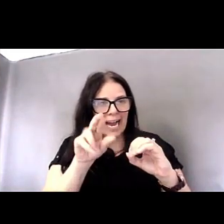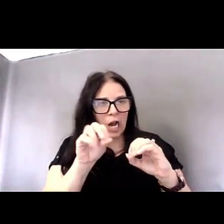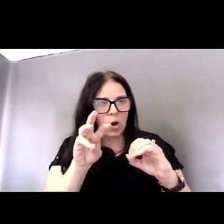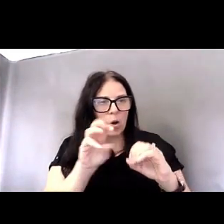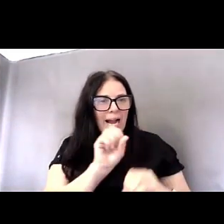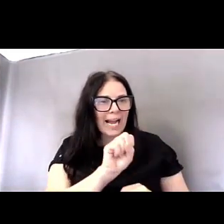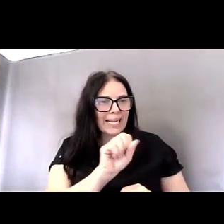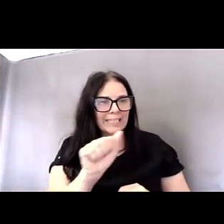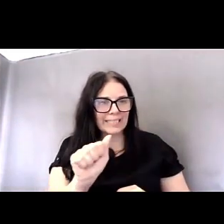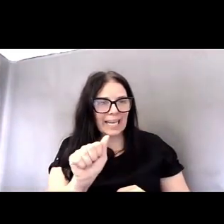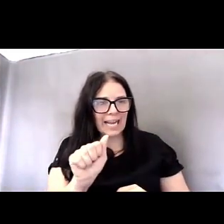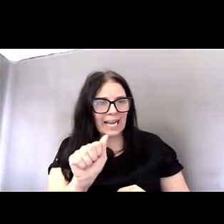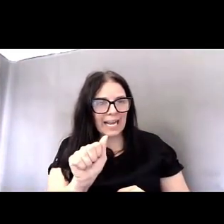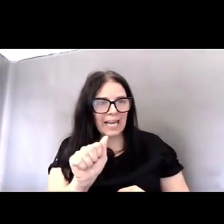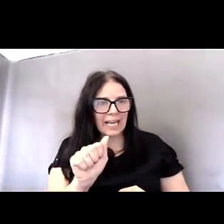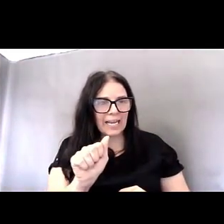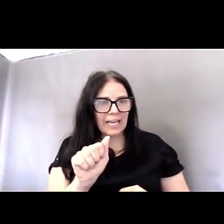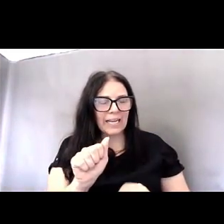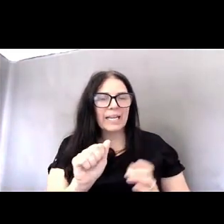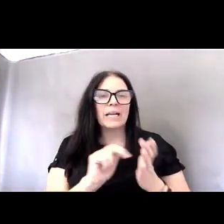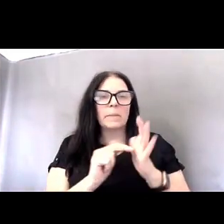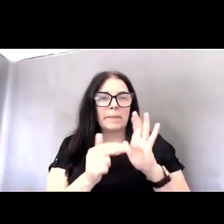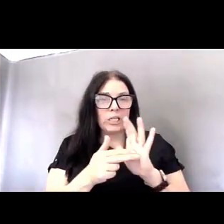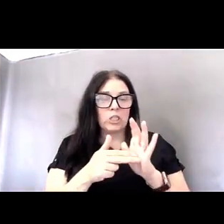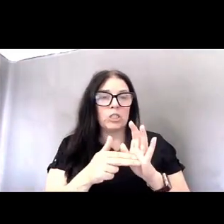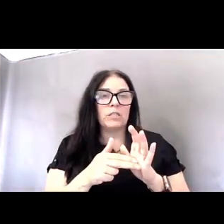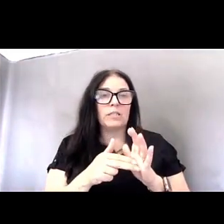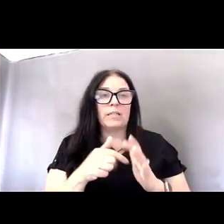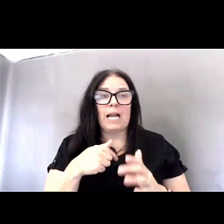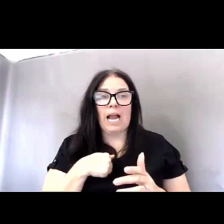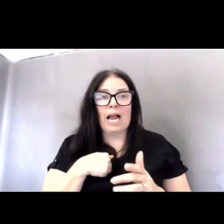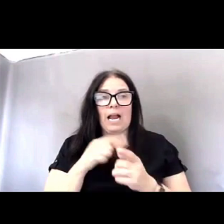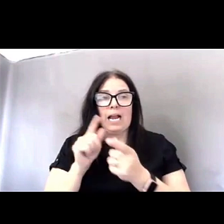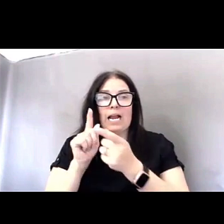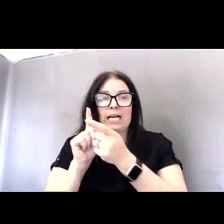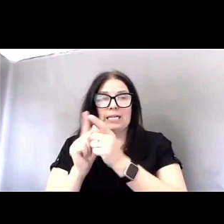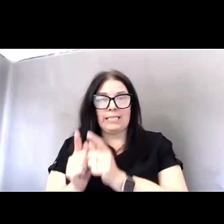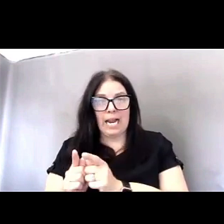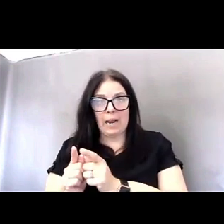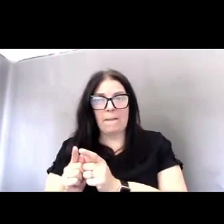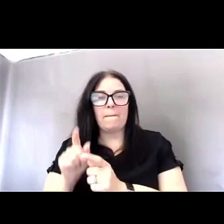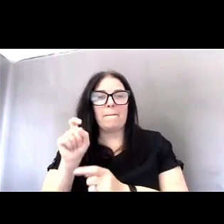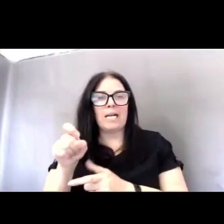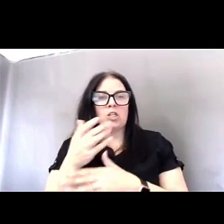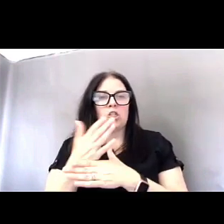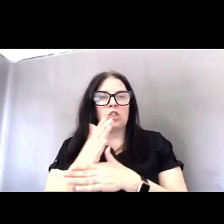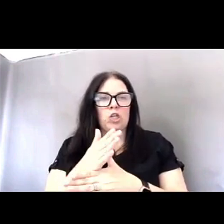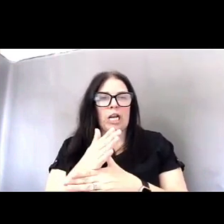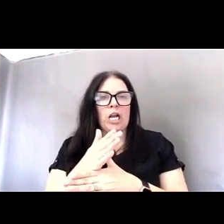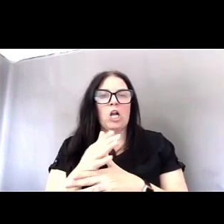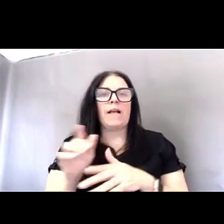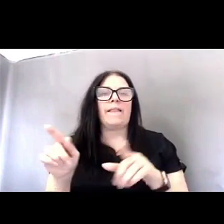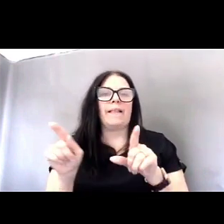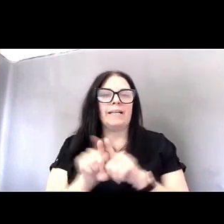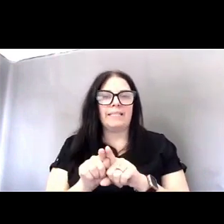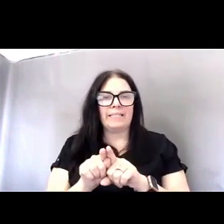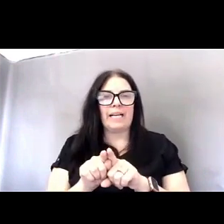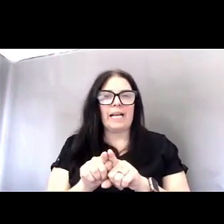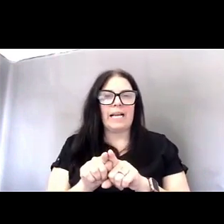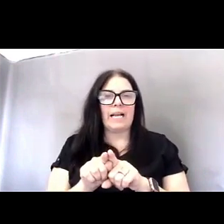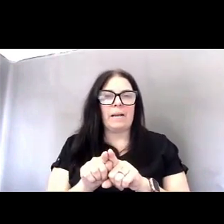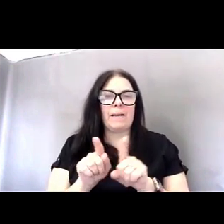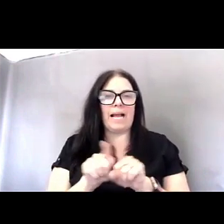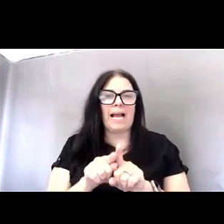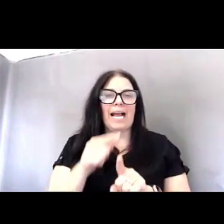SA, this one means that if you adapt something, you must share it under the same terms as